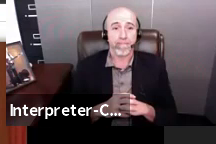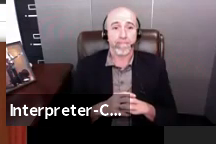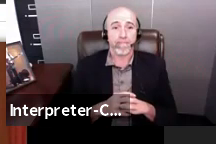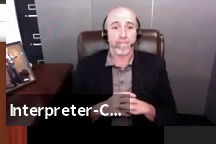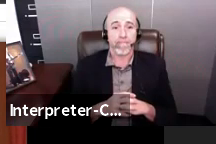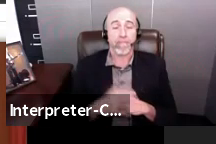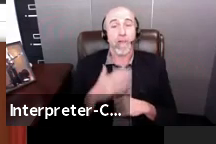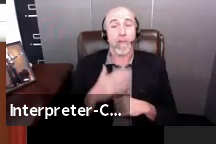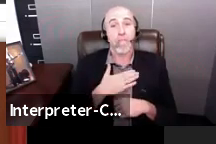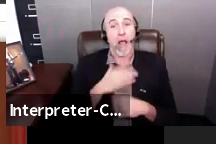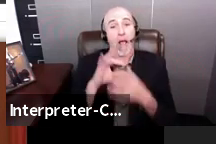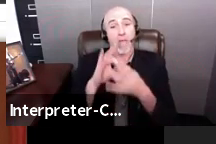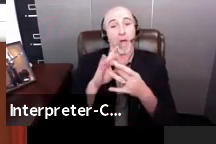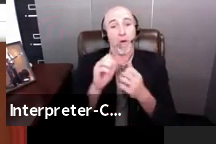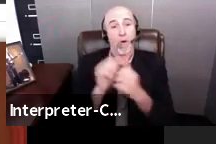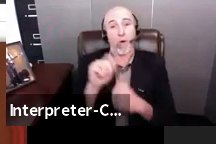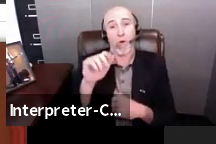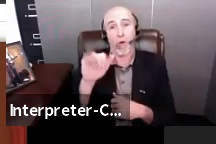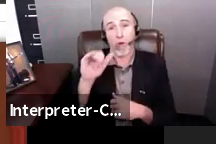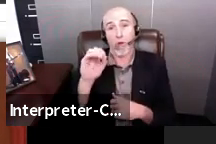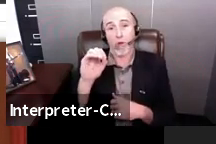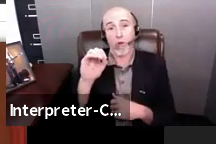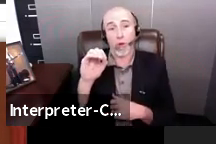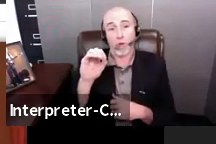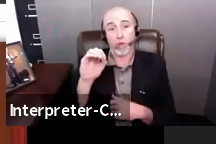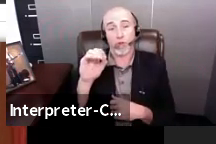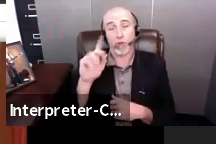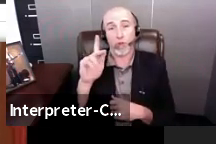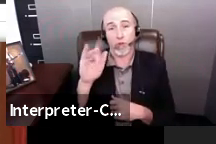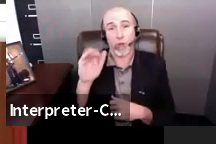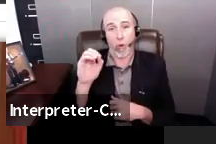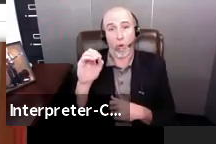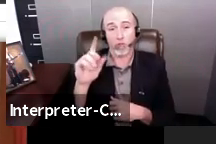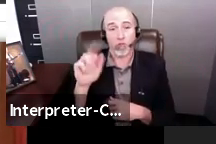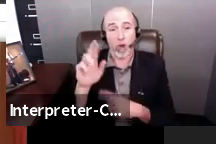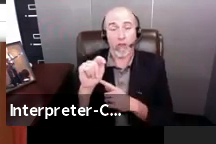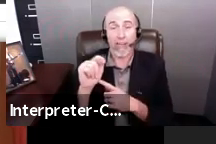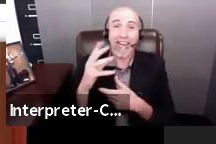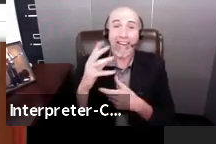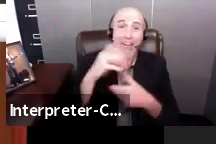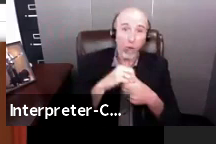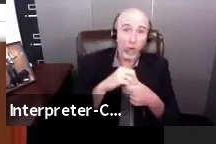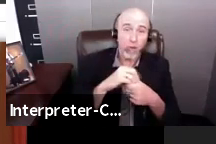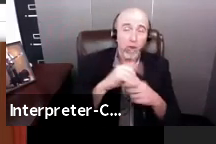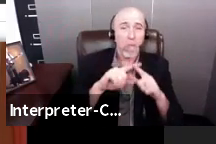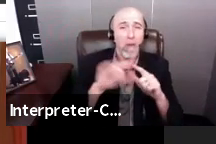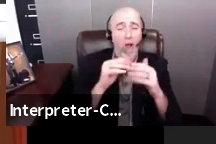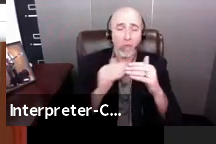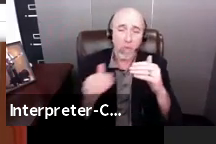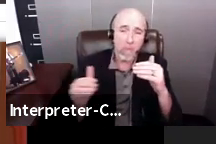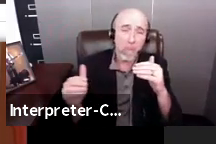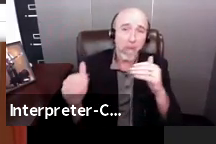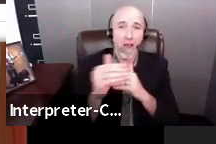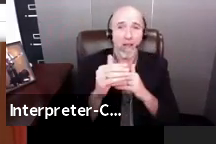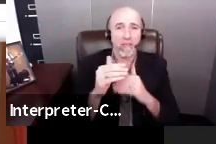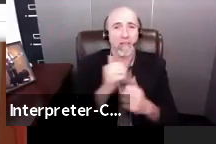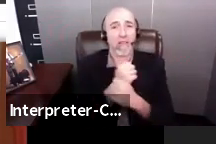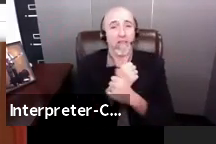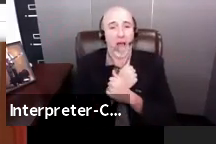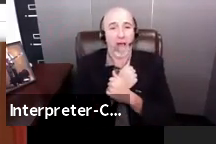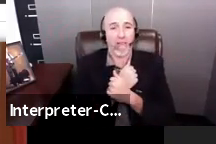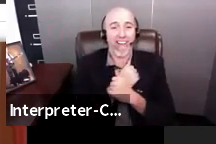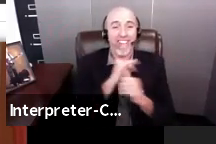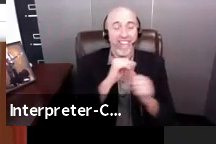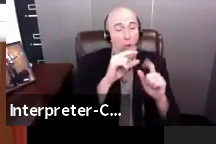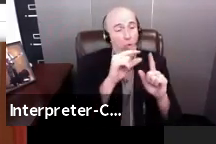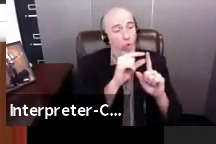My relationship with Yoshko Dart includes, but also transcends, love as the word is